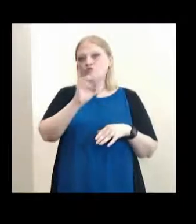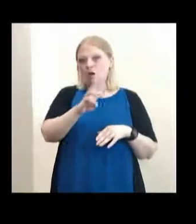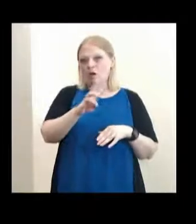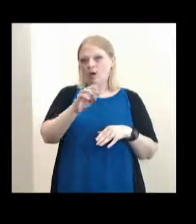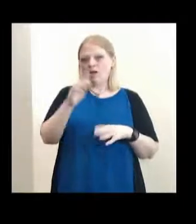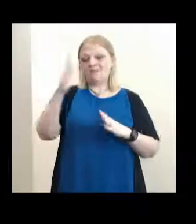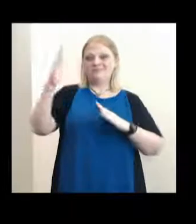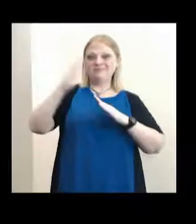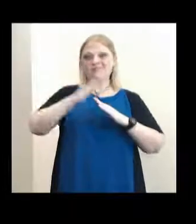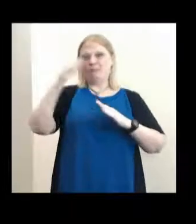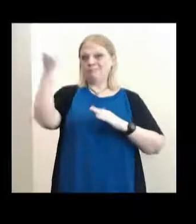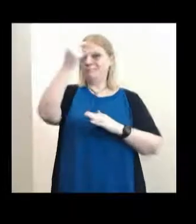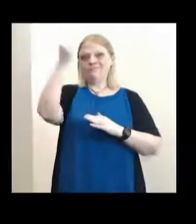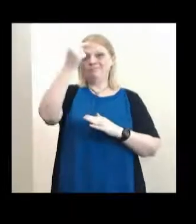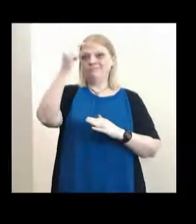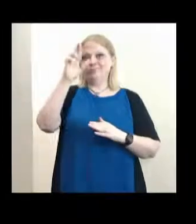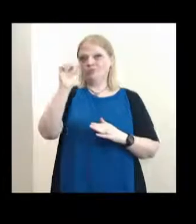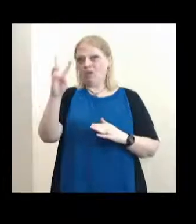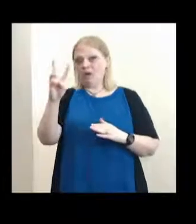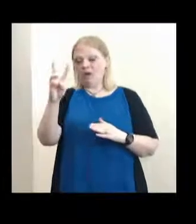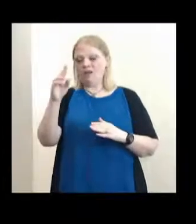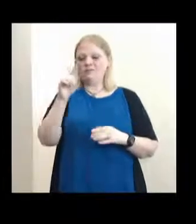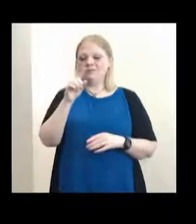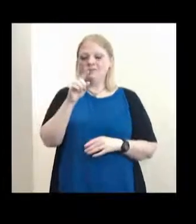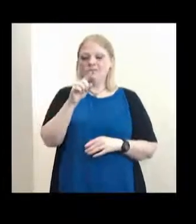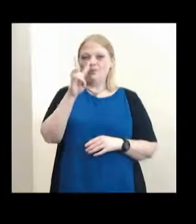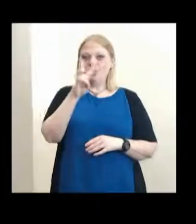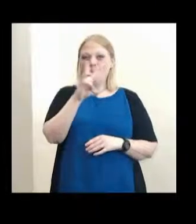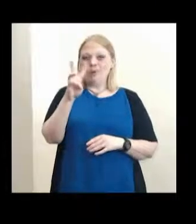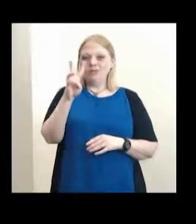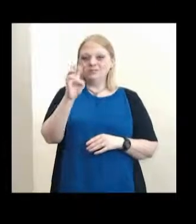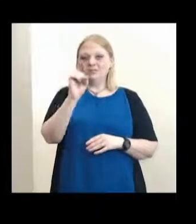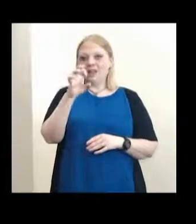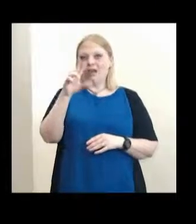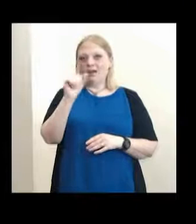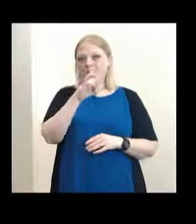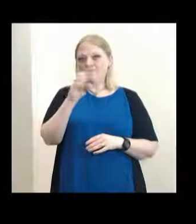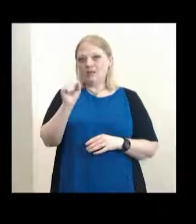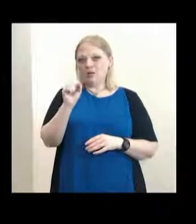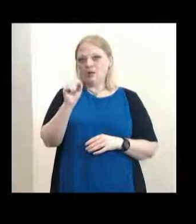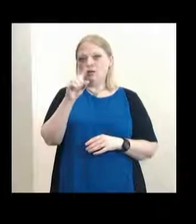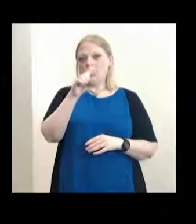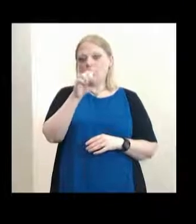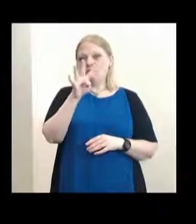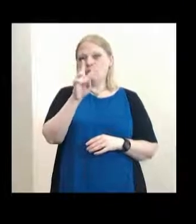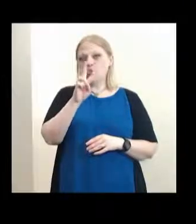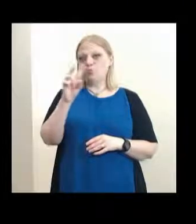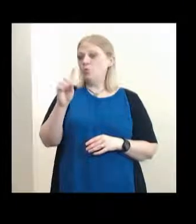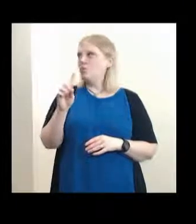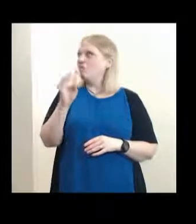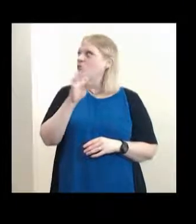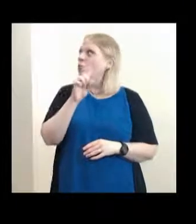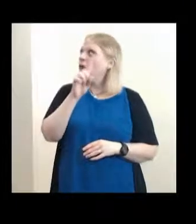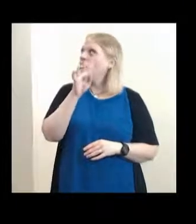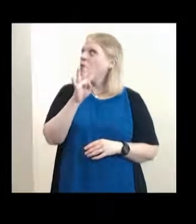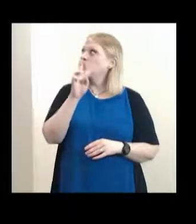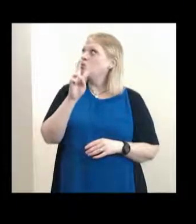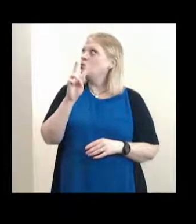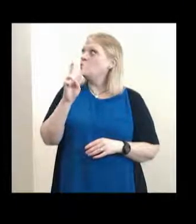highest number of new cases was the town of West Seneca's 14224, which had 151 new cases and had a very high rate